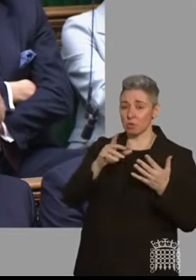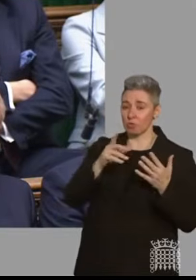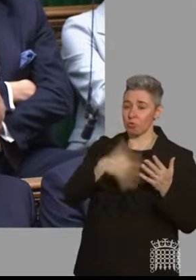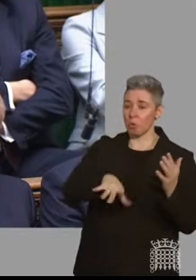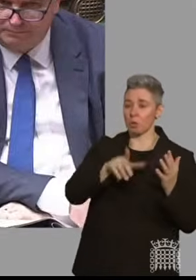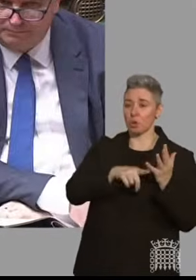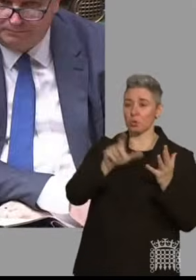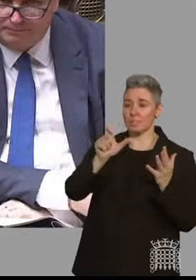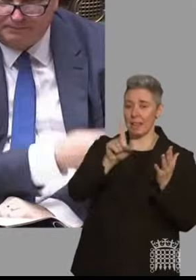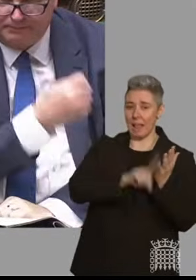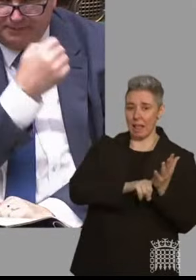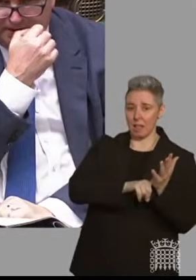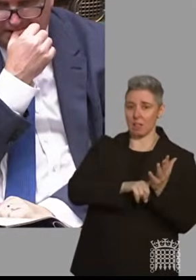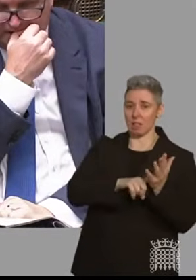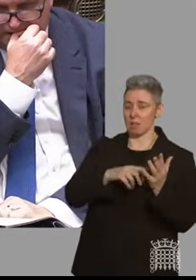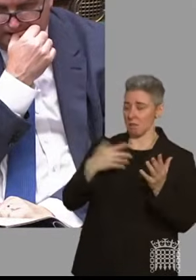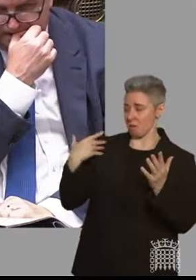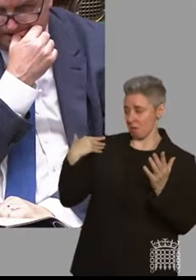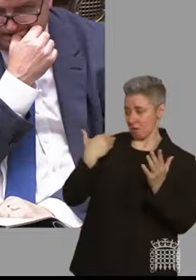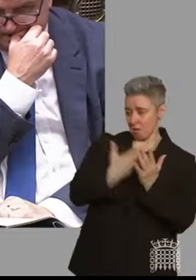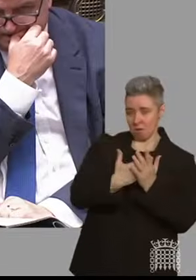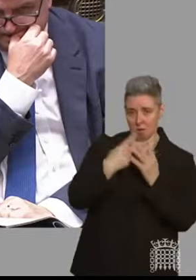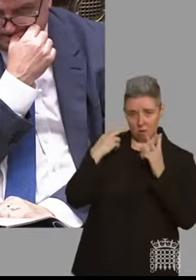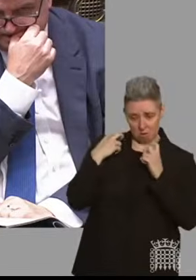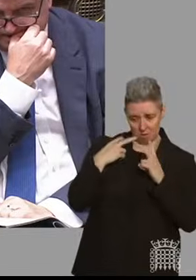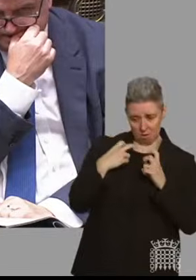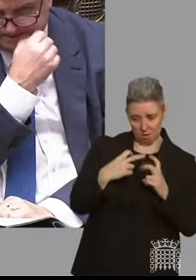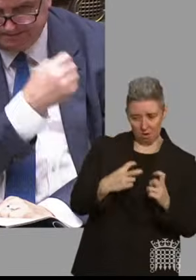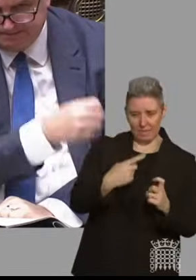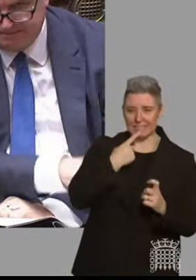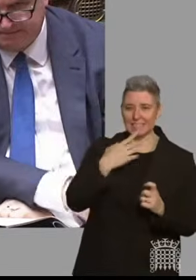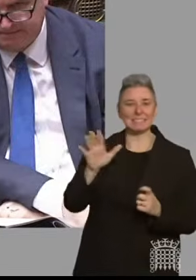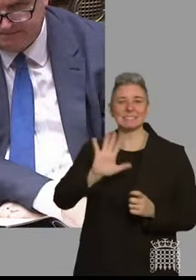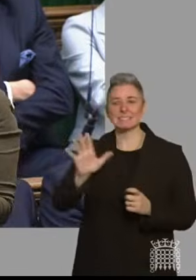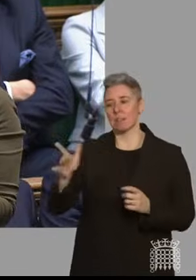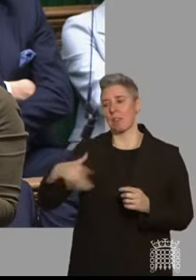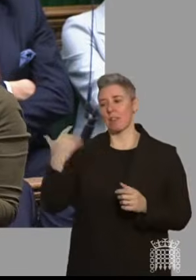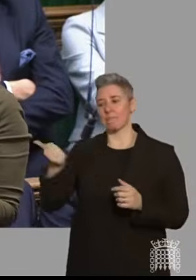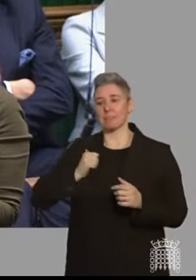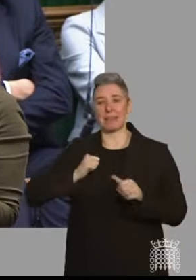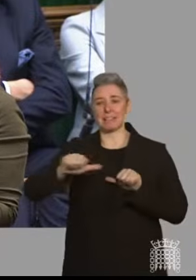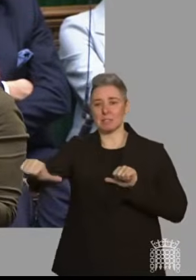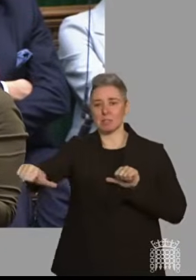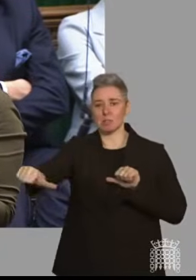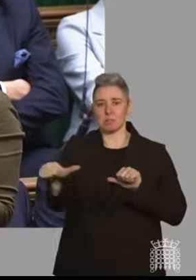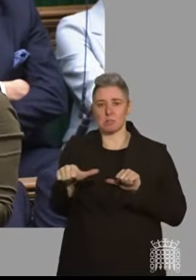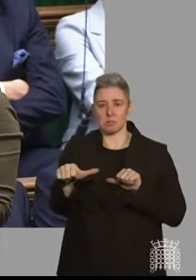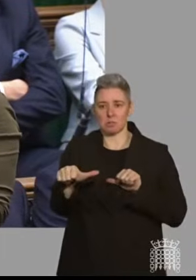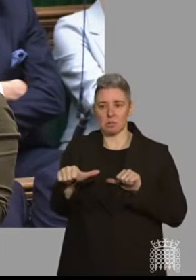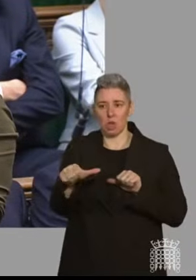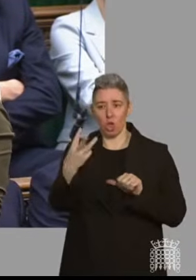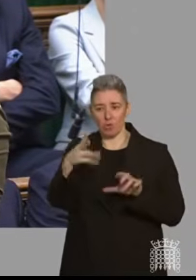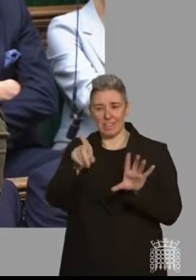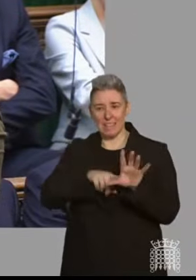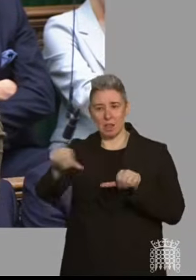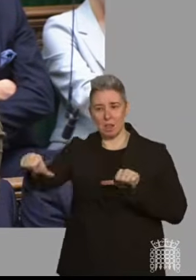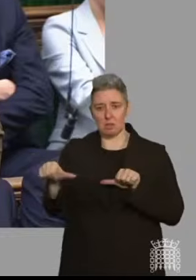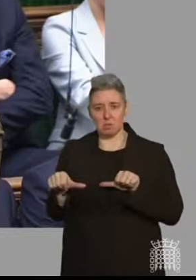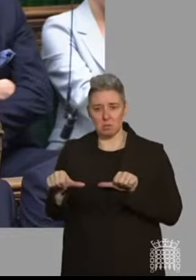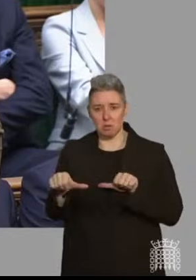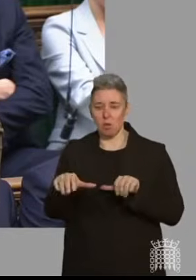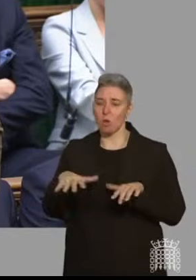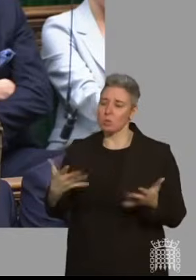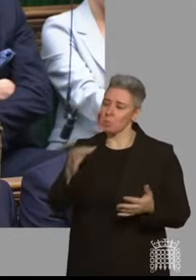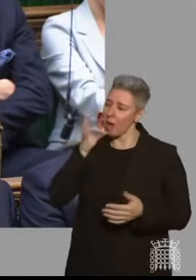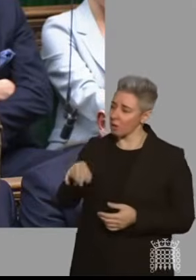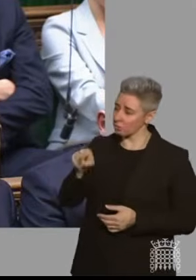expectancy progress. Does he, or the Leader of the Opposition for that matter, think public services can withstand